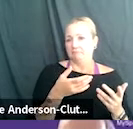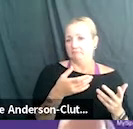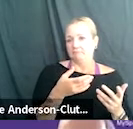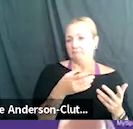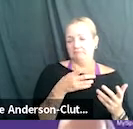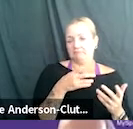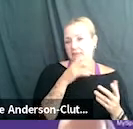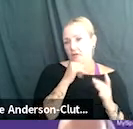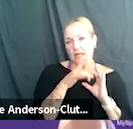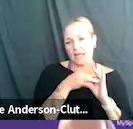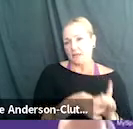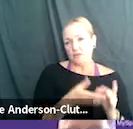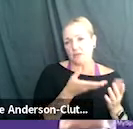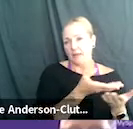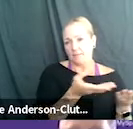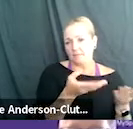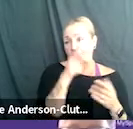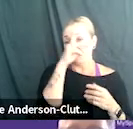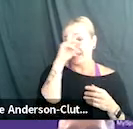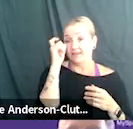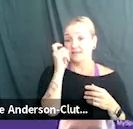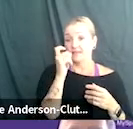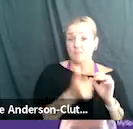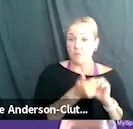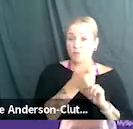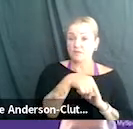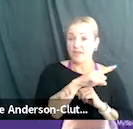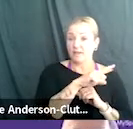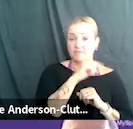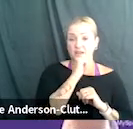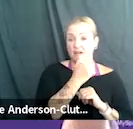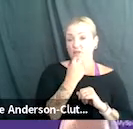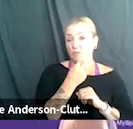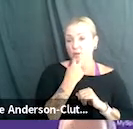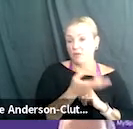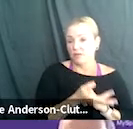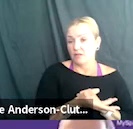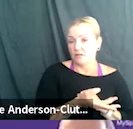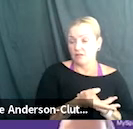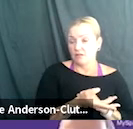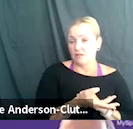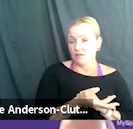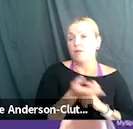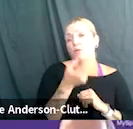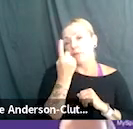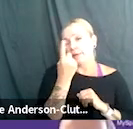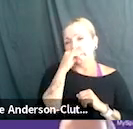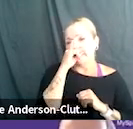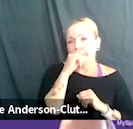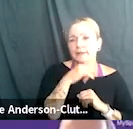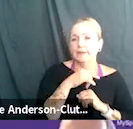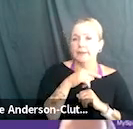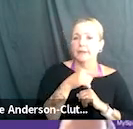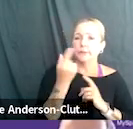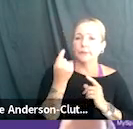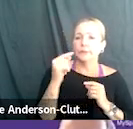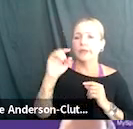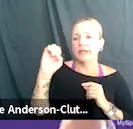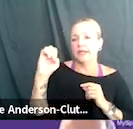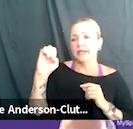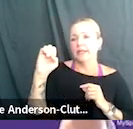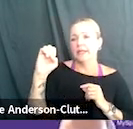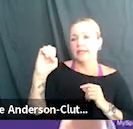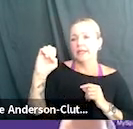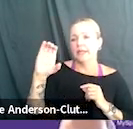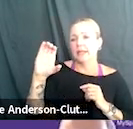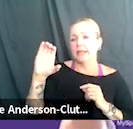onset of these difficulties. So in looking at that, I don't personally think they meet the